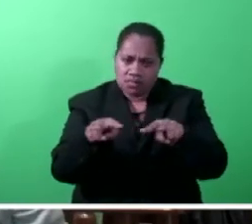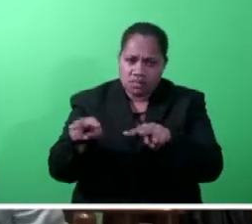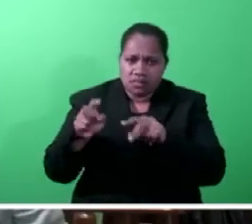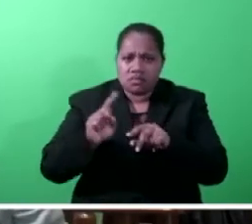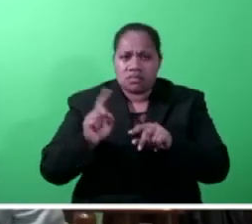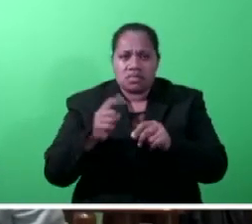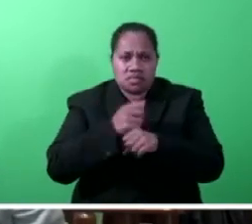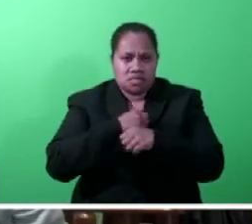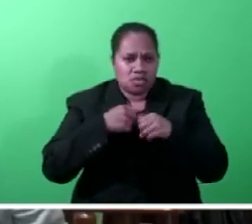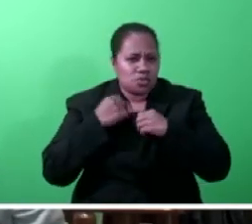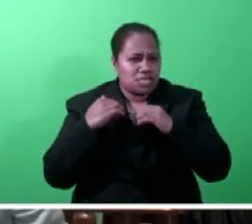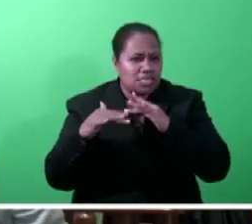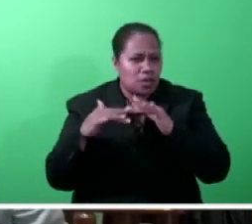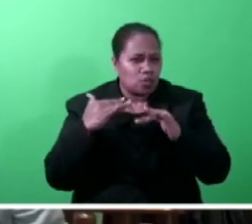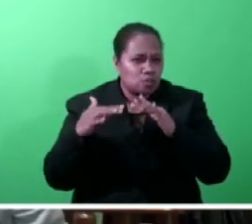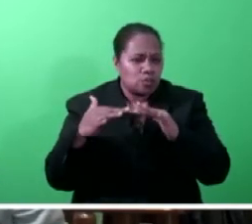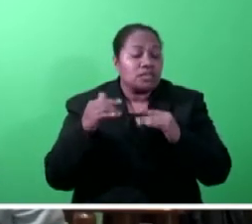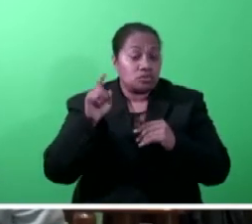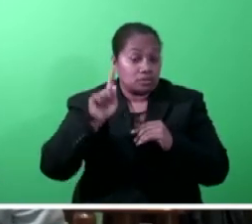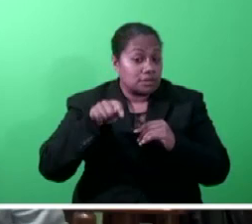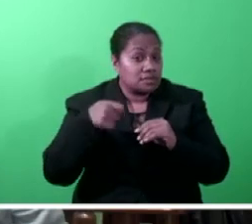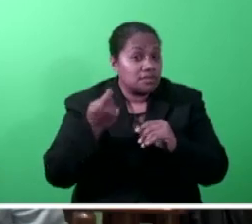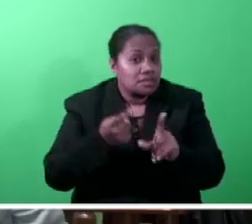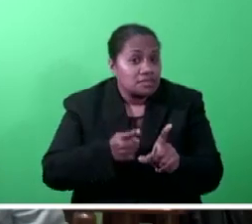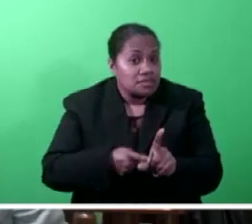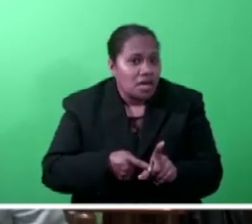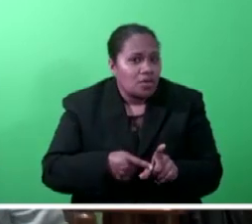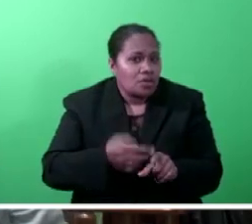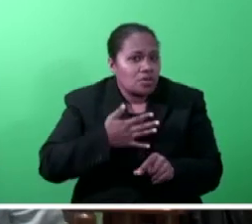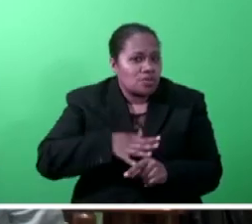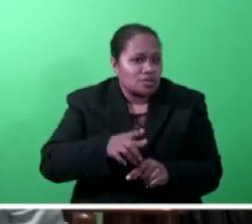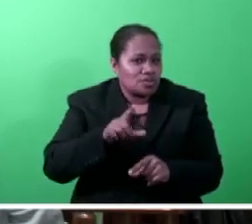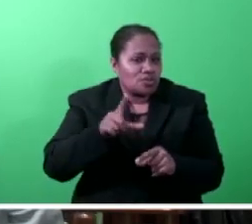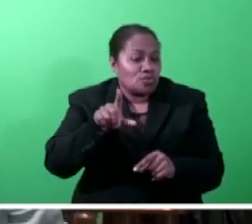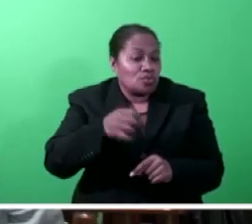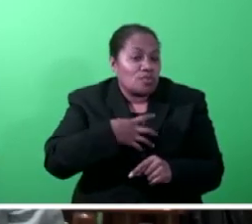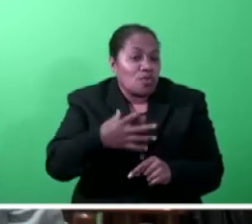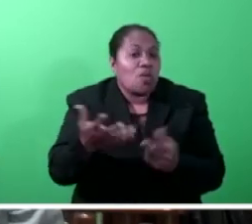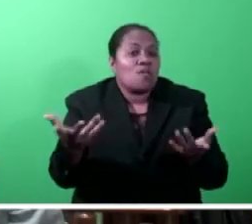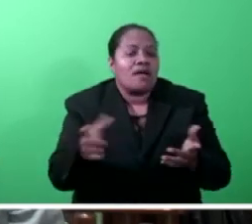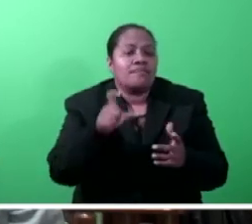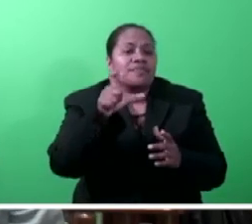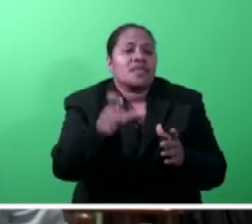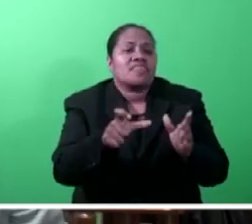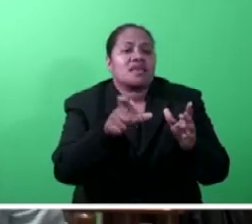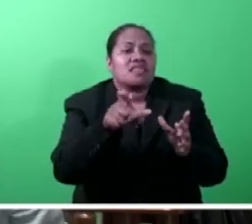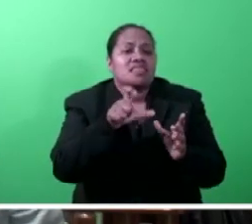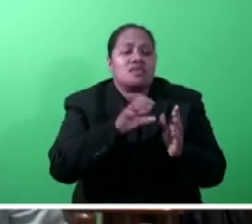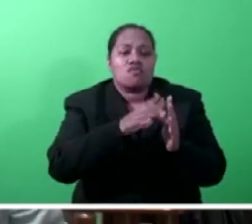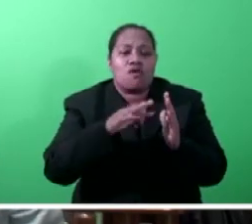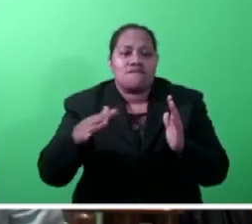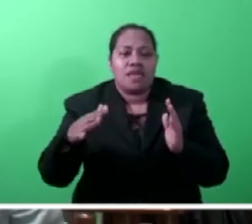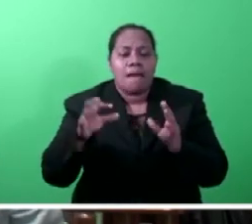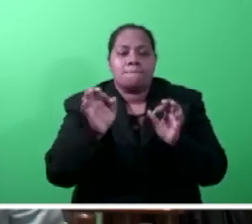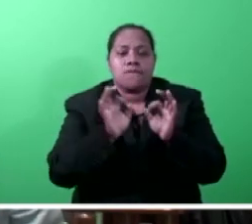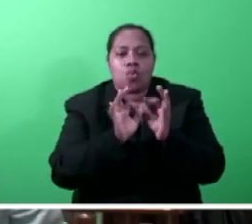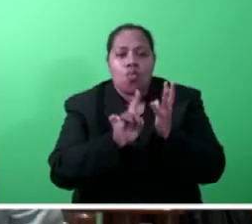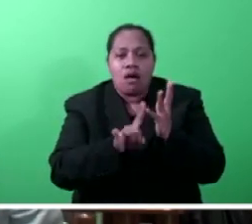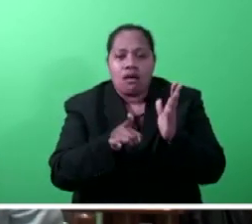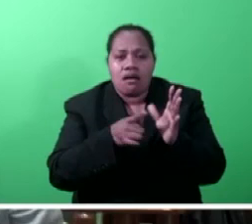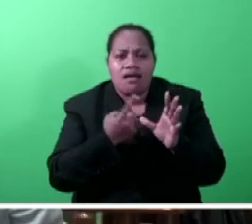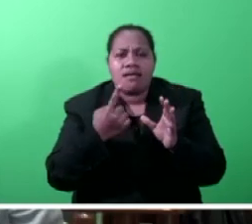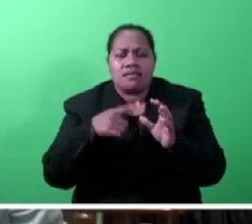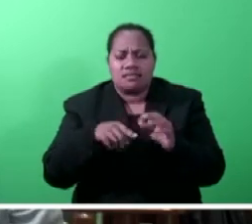year, we'll be seeing additional sites that we hope to do in the Conroe, in Bua, and also in the Nambotini Flats. The